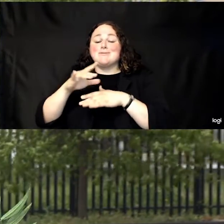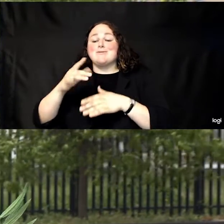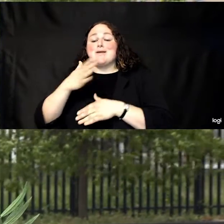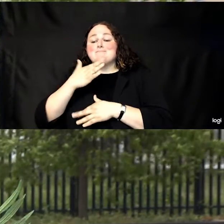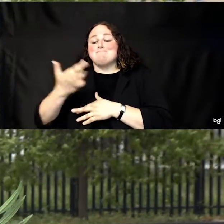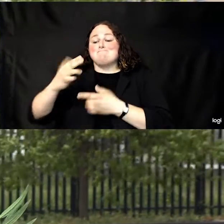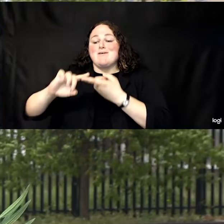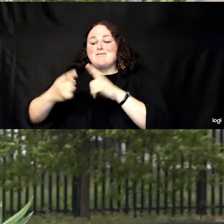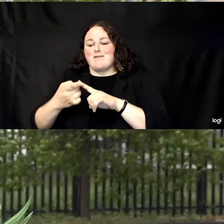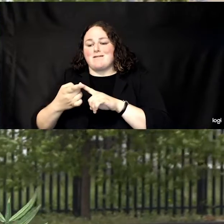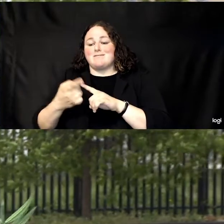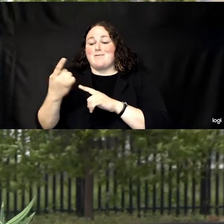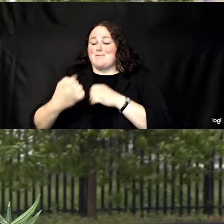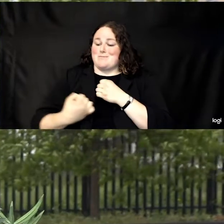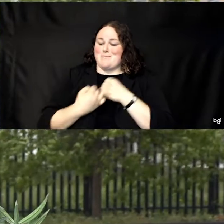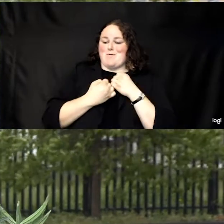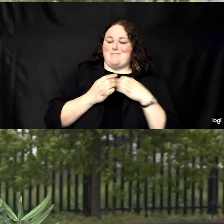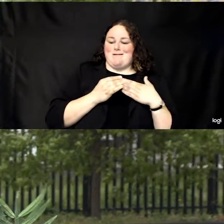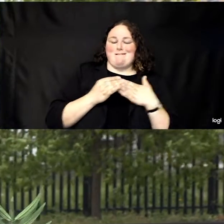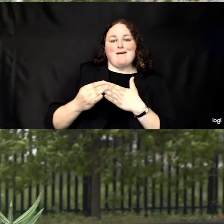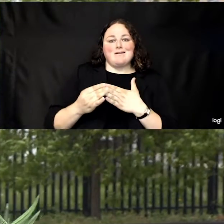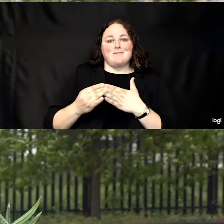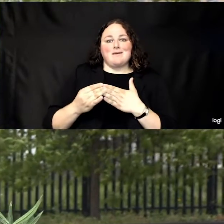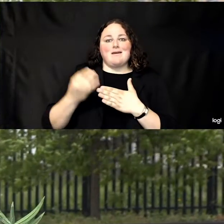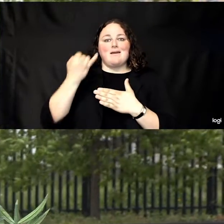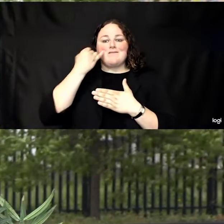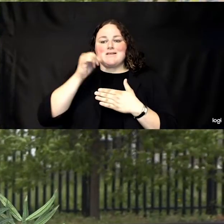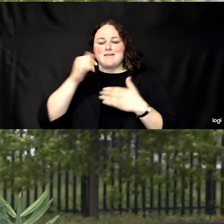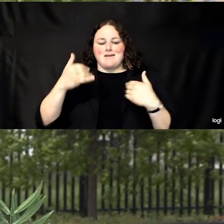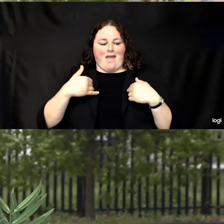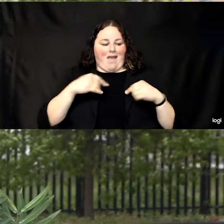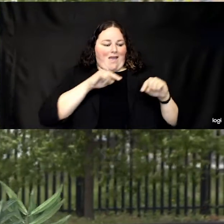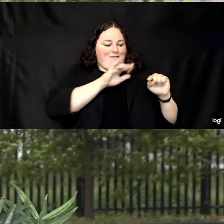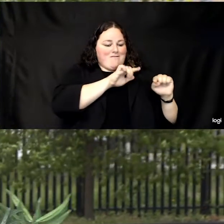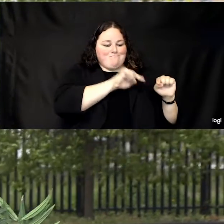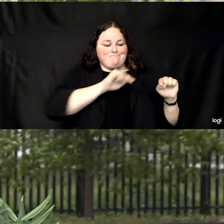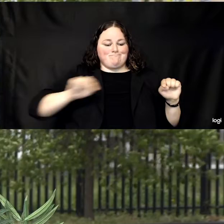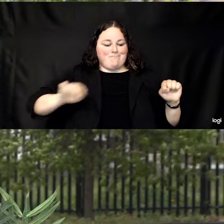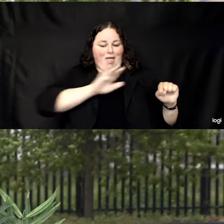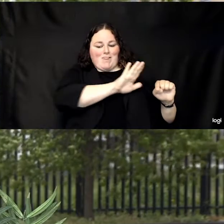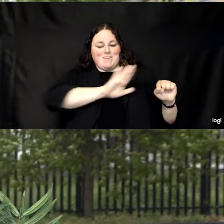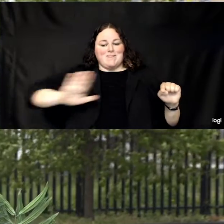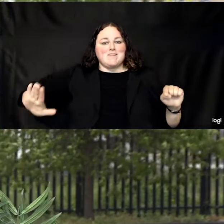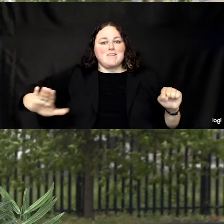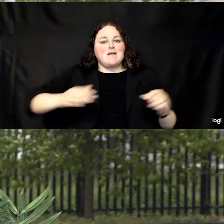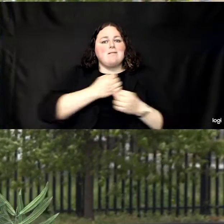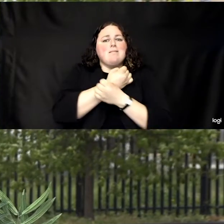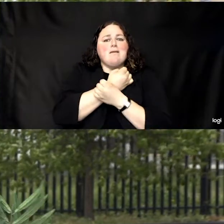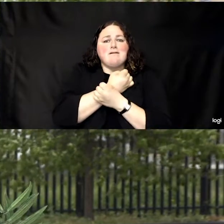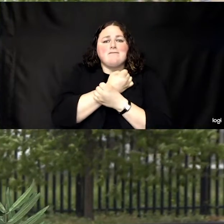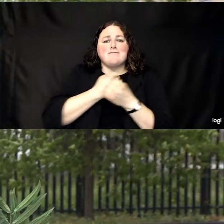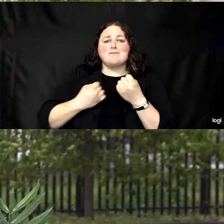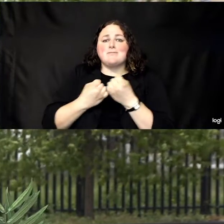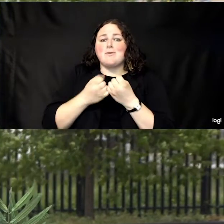me towards the right path. I wouldn't be standing here today giving this speech if it wasn't for all of your unconditional love and